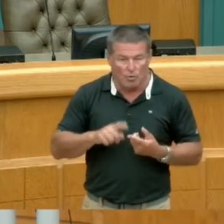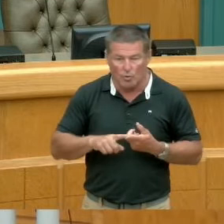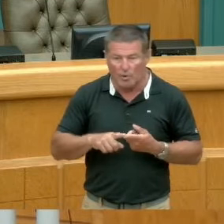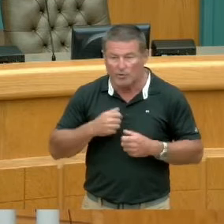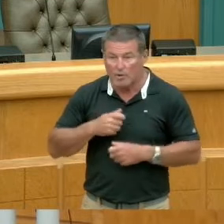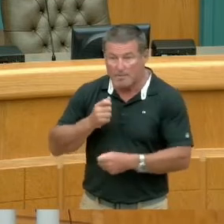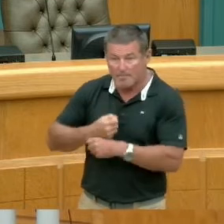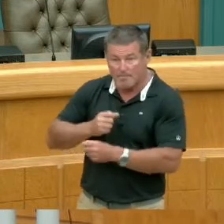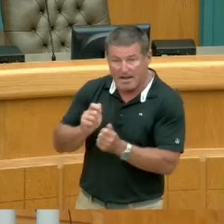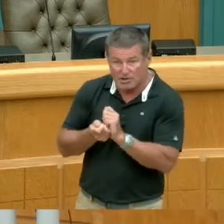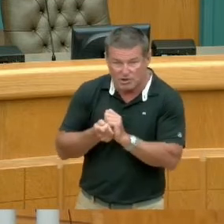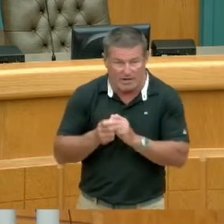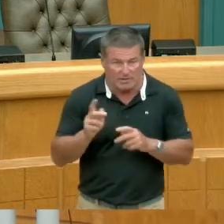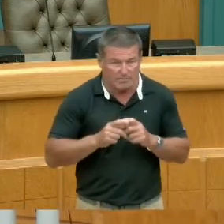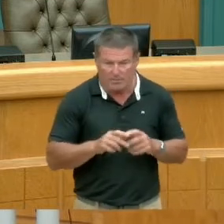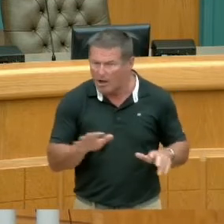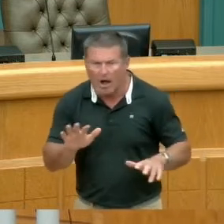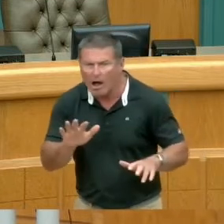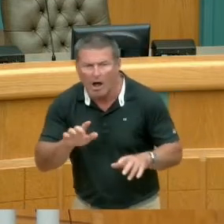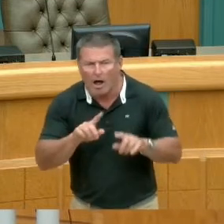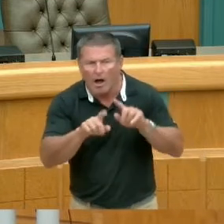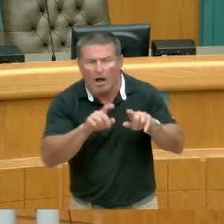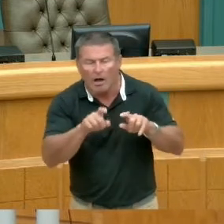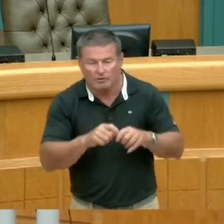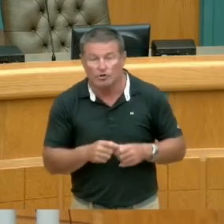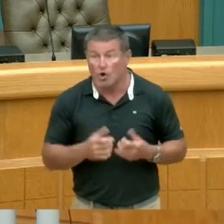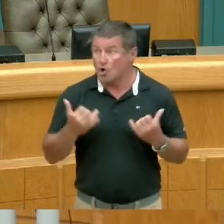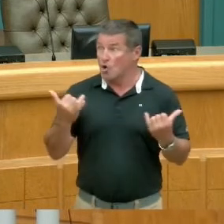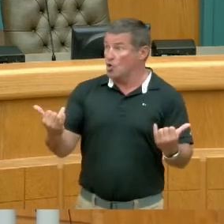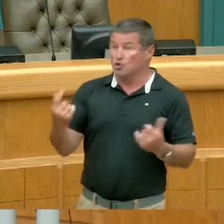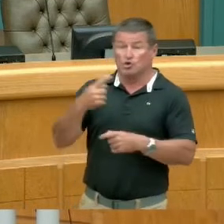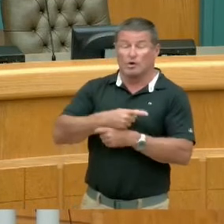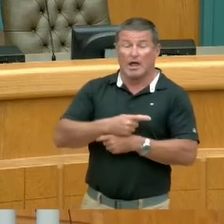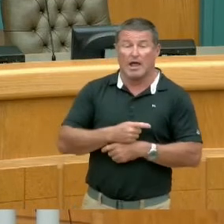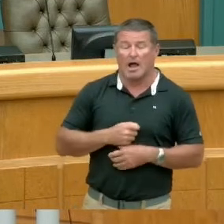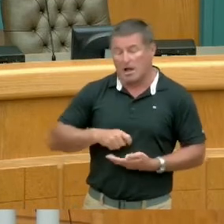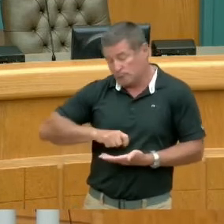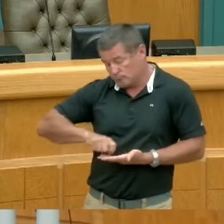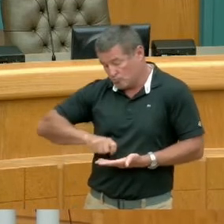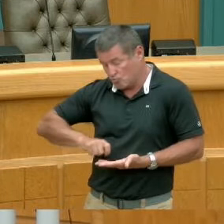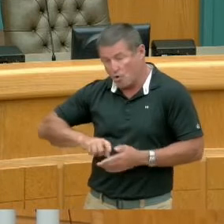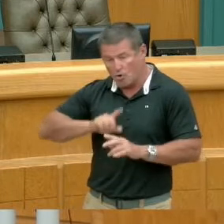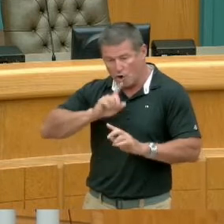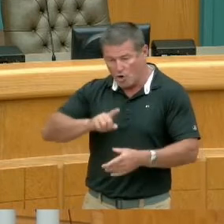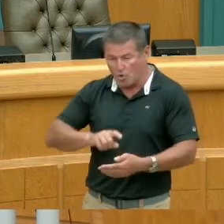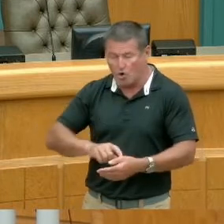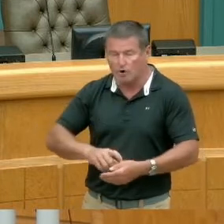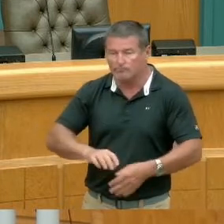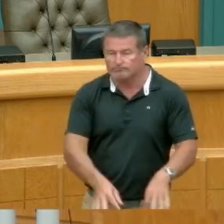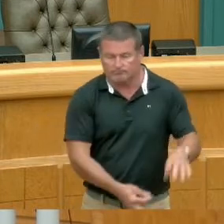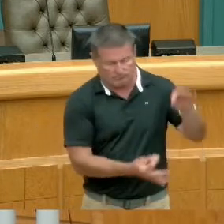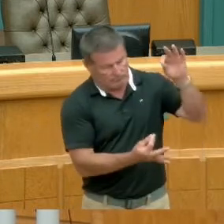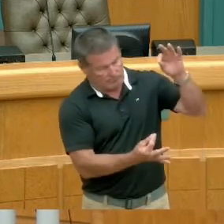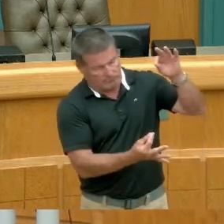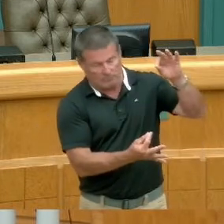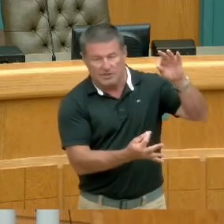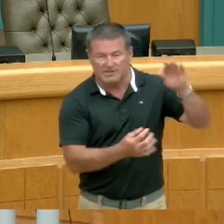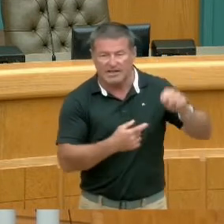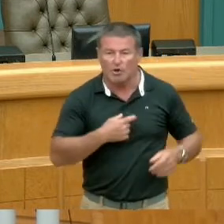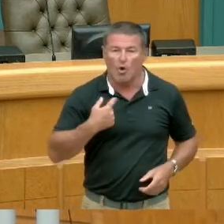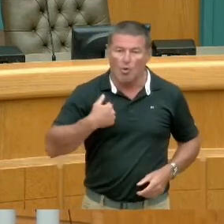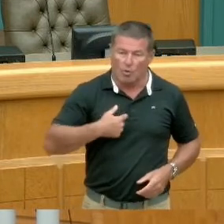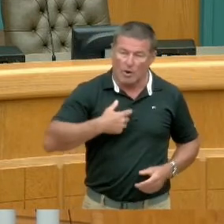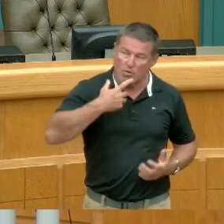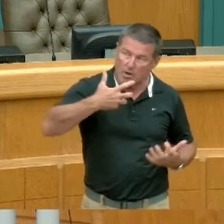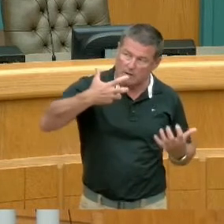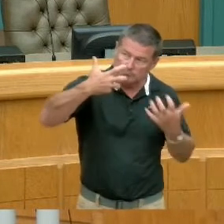and make a change. And so today I issued an executive order from the county aligning our guidelines with the governor's order.